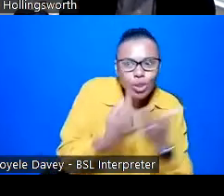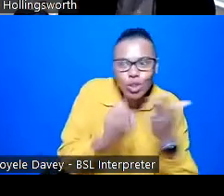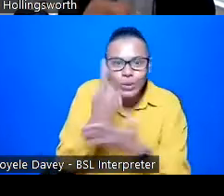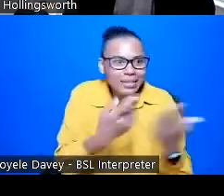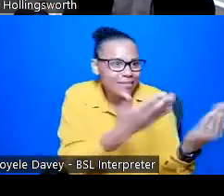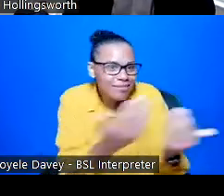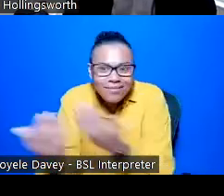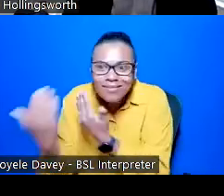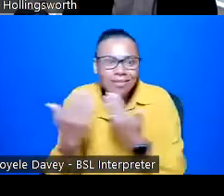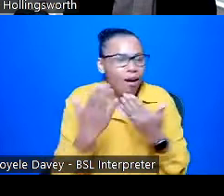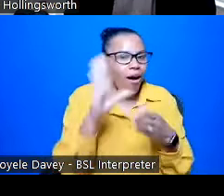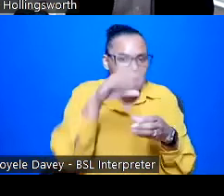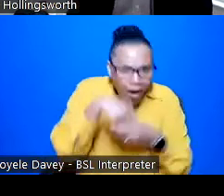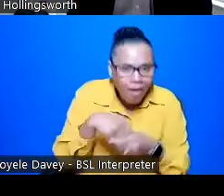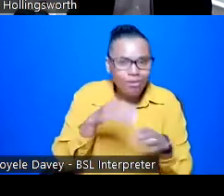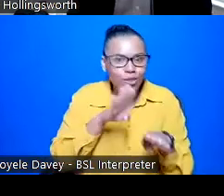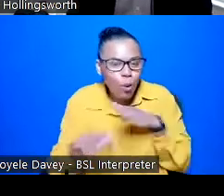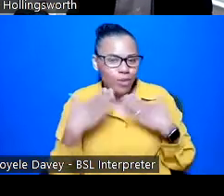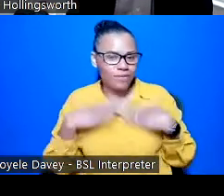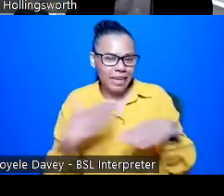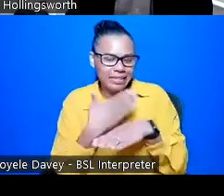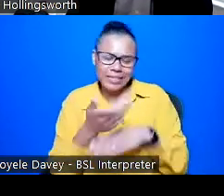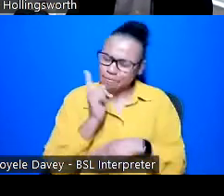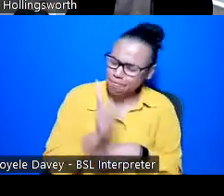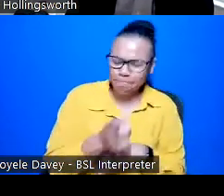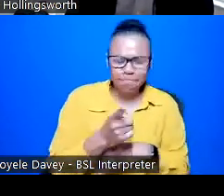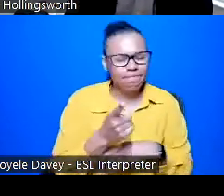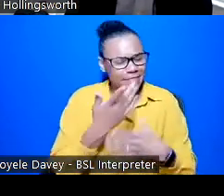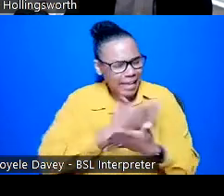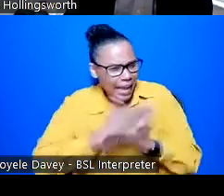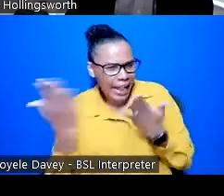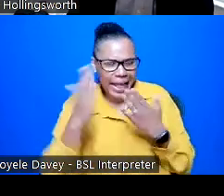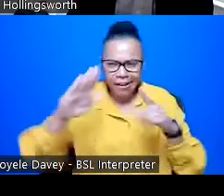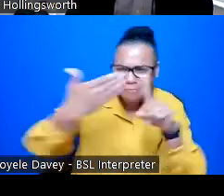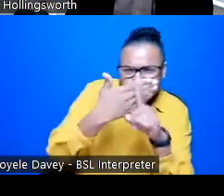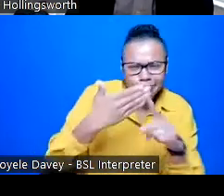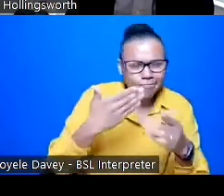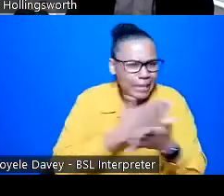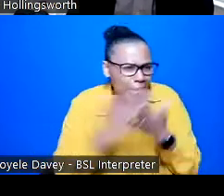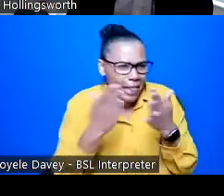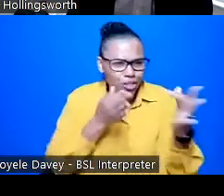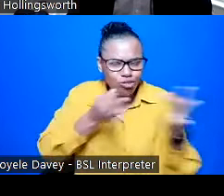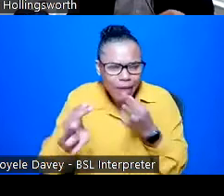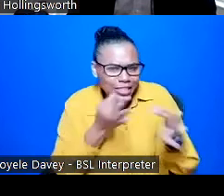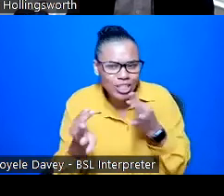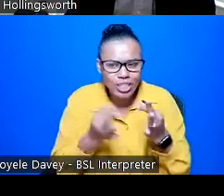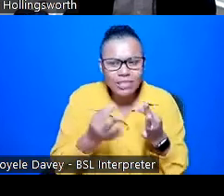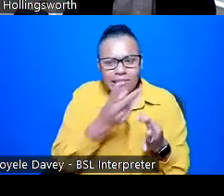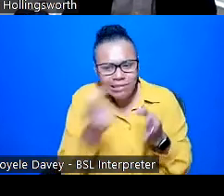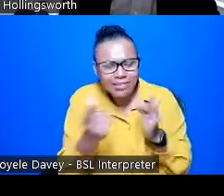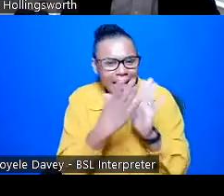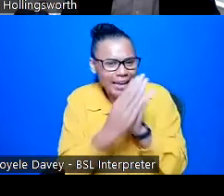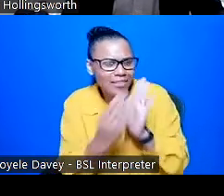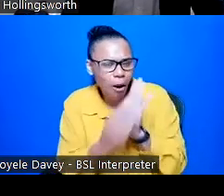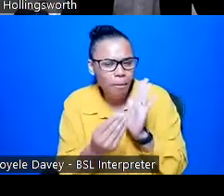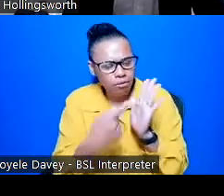activity are absolutely where we are grounded, where we are landed with our ambition, with our strategy, and indeed in some of the examples that the Minister gave